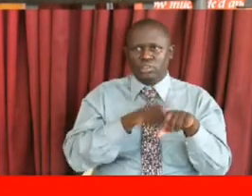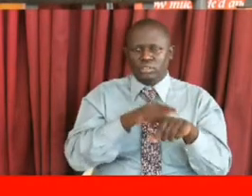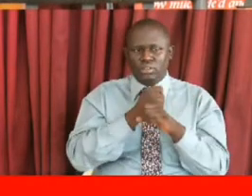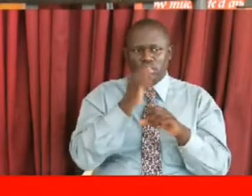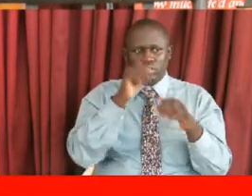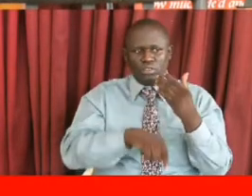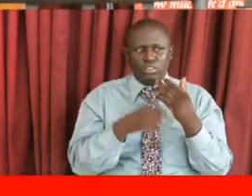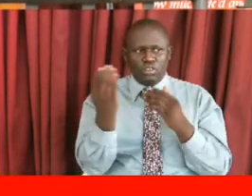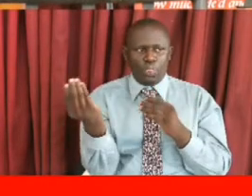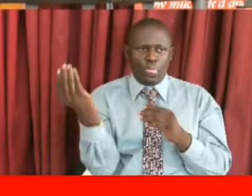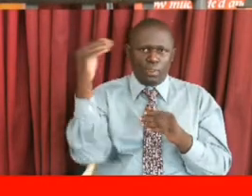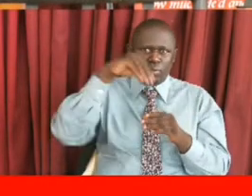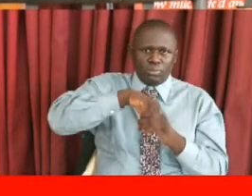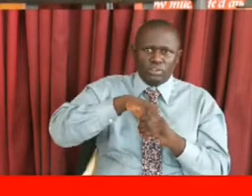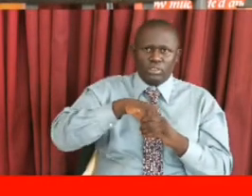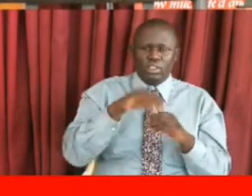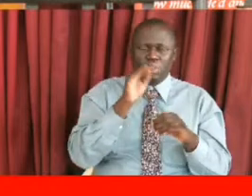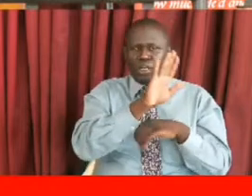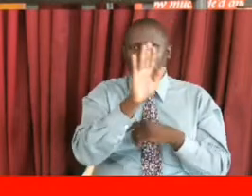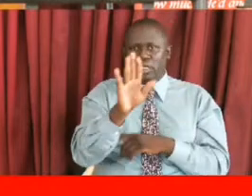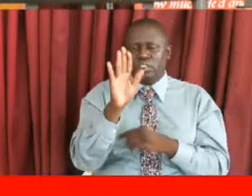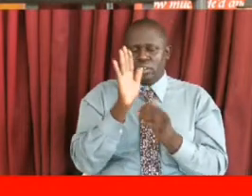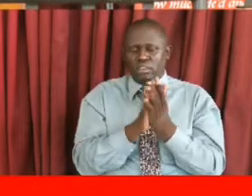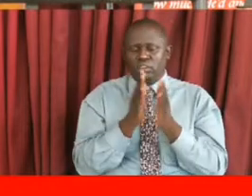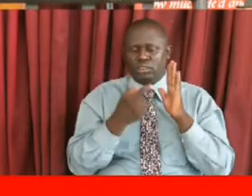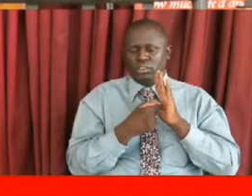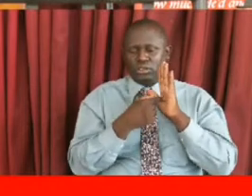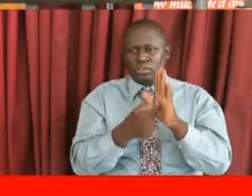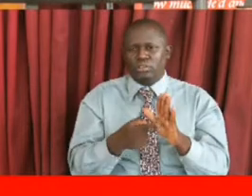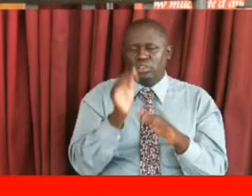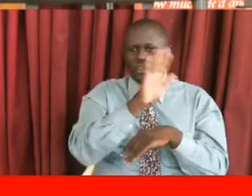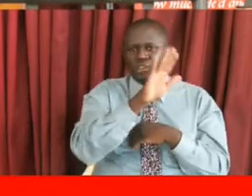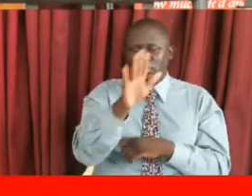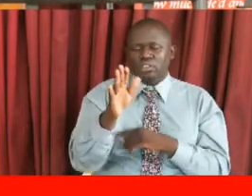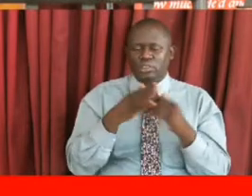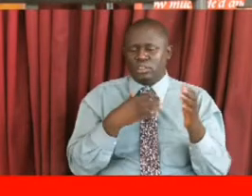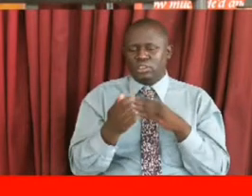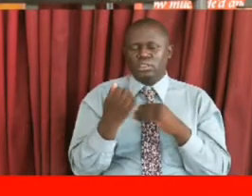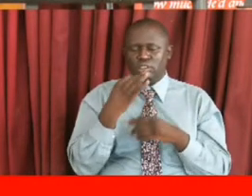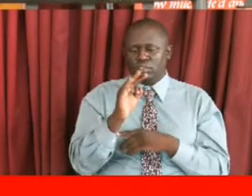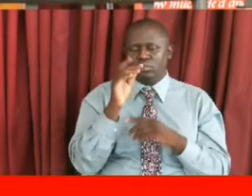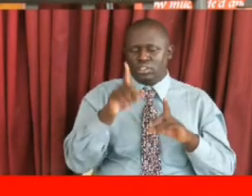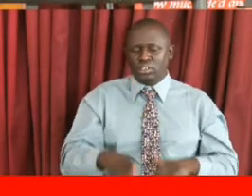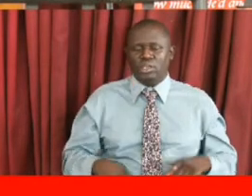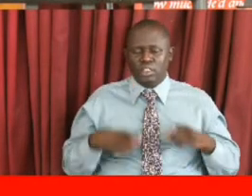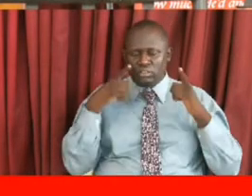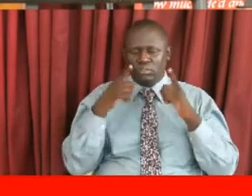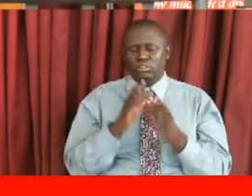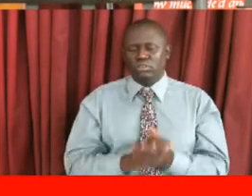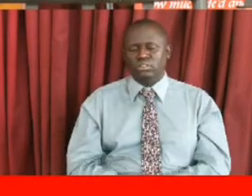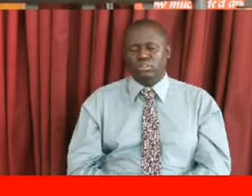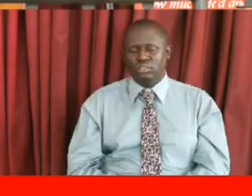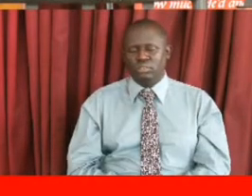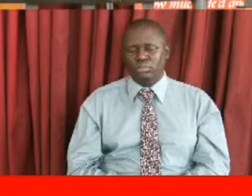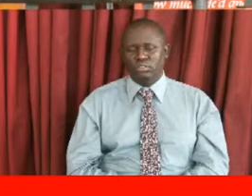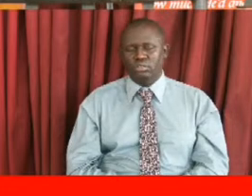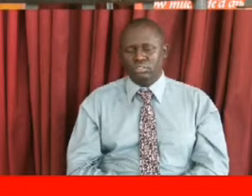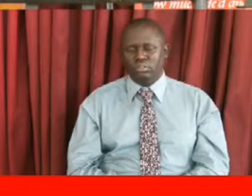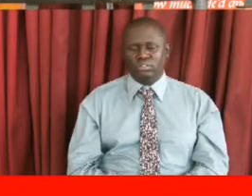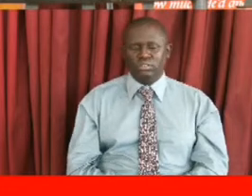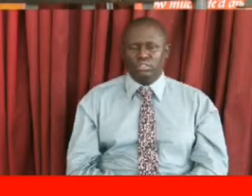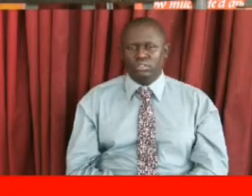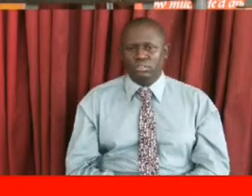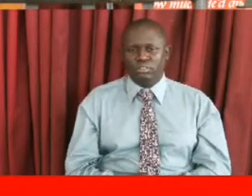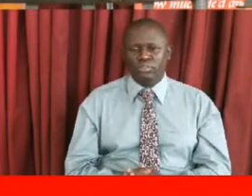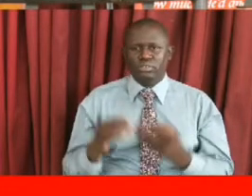in and showing his signs of being alive among us living among us we are